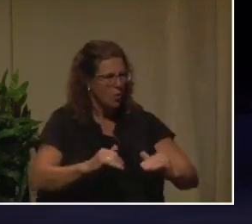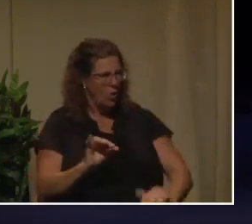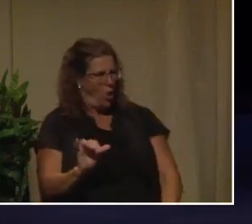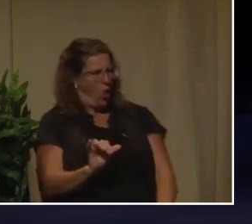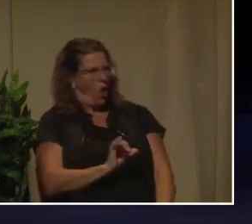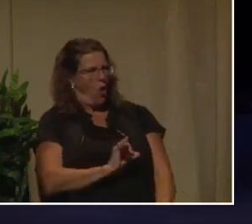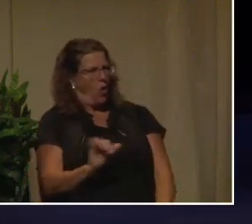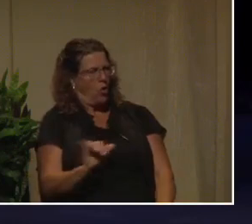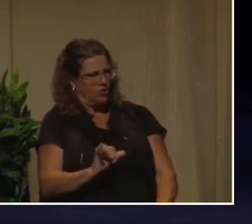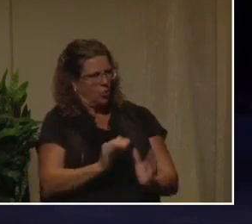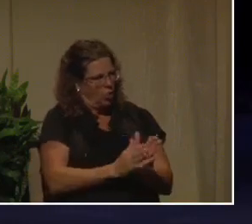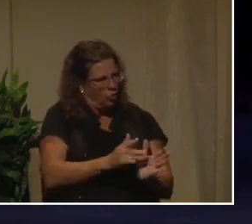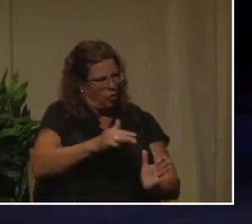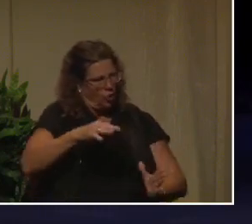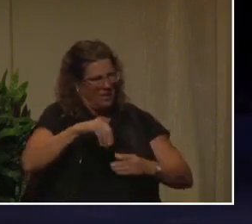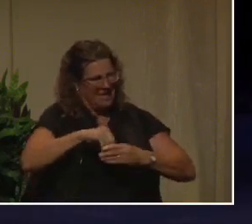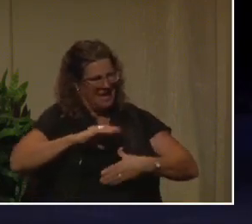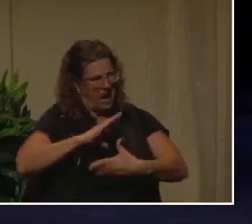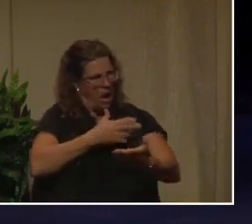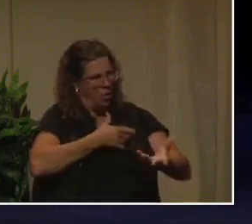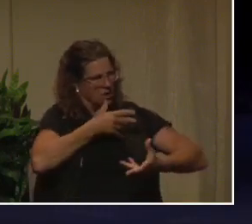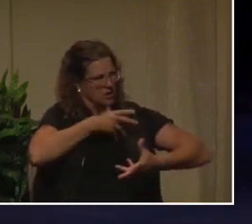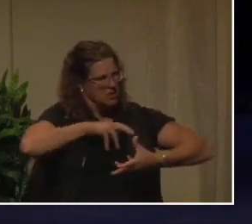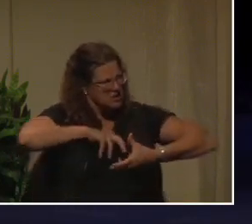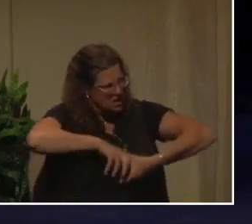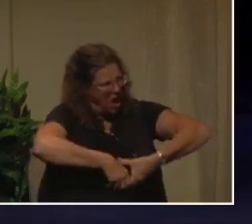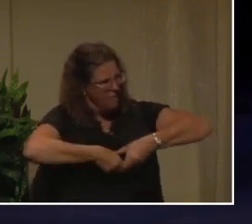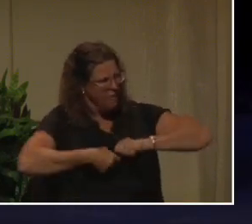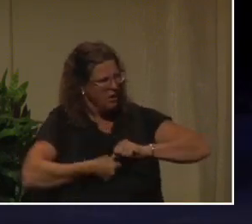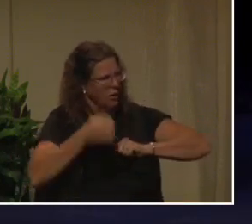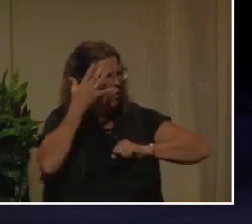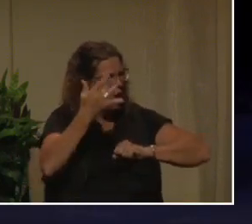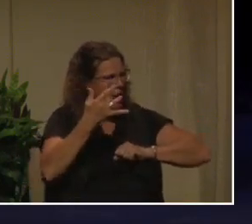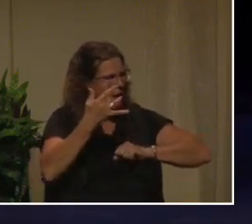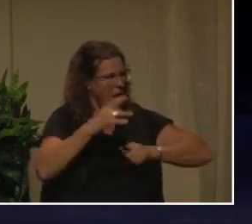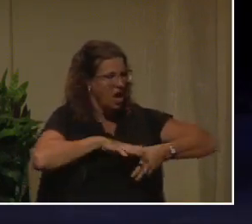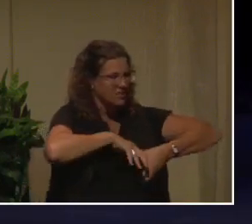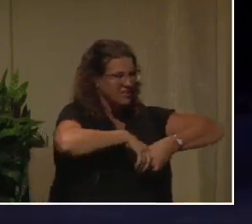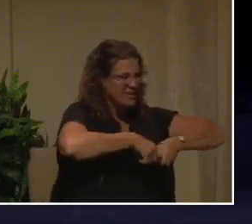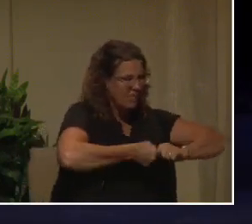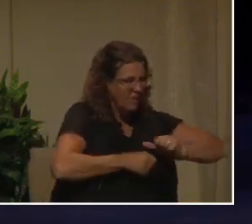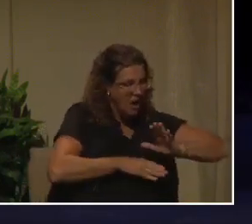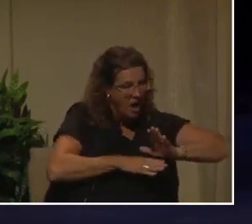Why? Because we know that suffering produces perseverance.